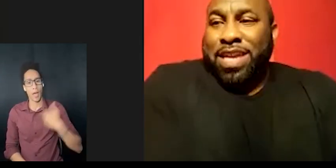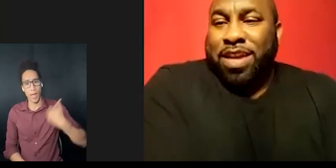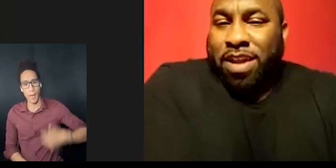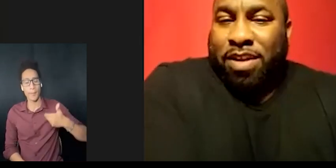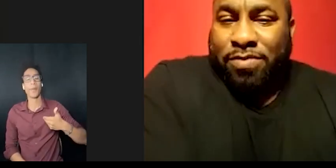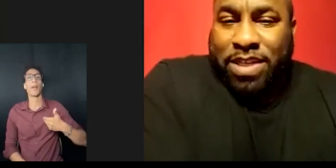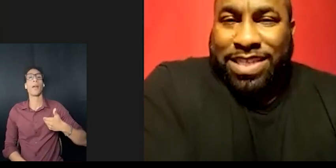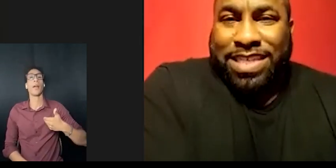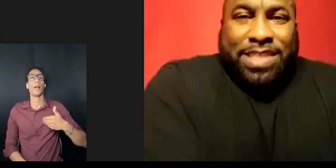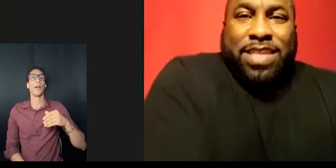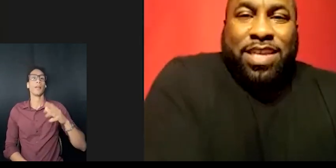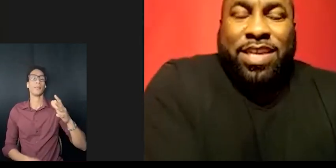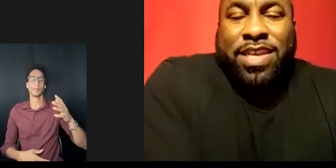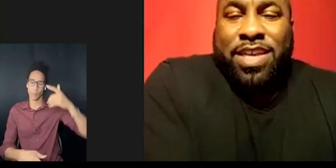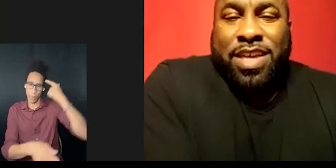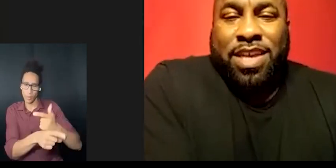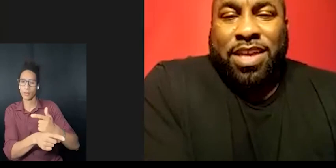sibling of the deceased.